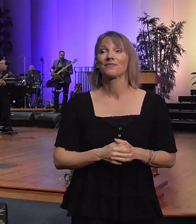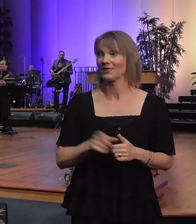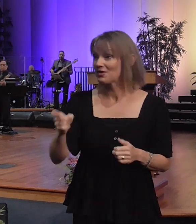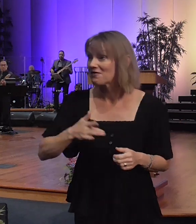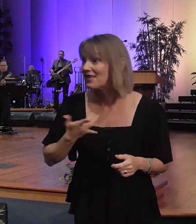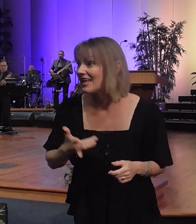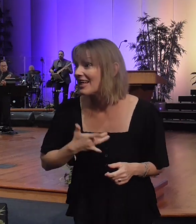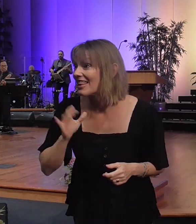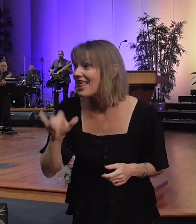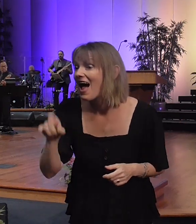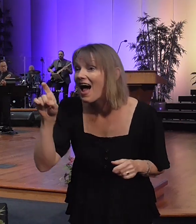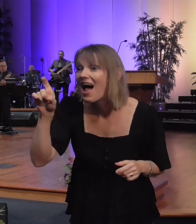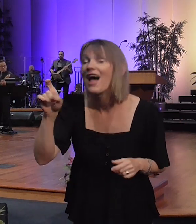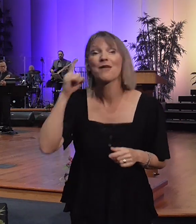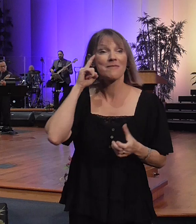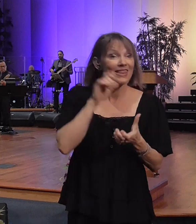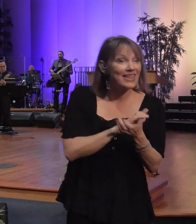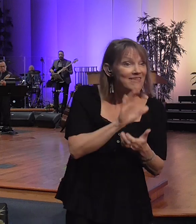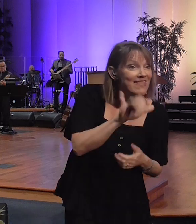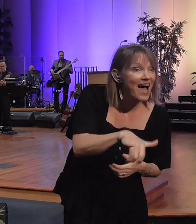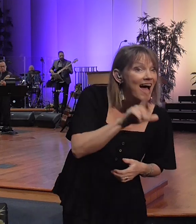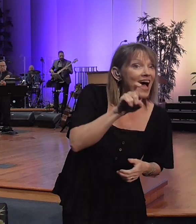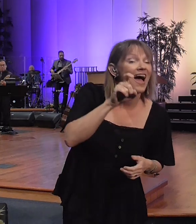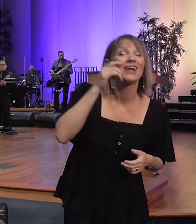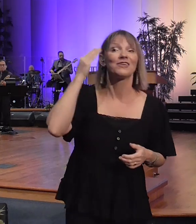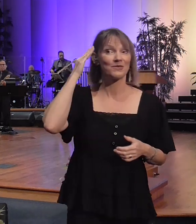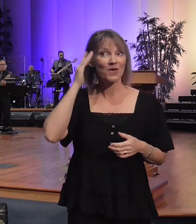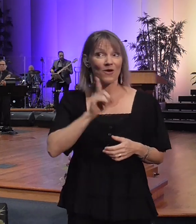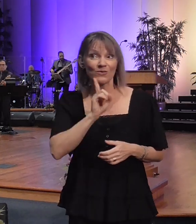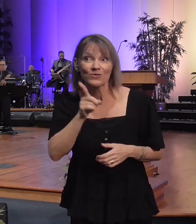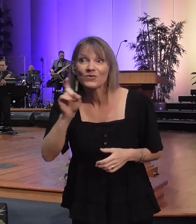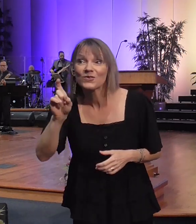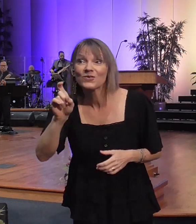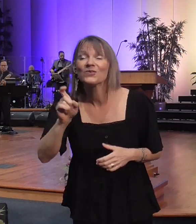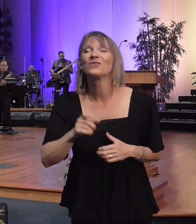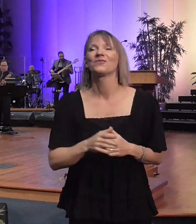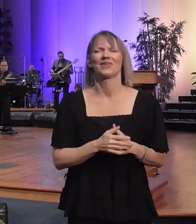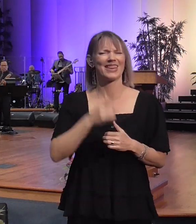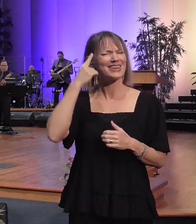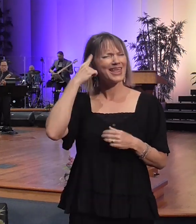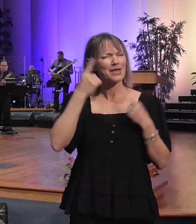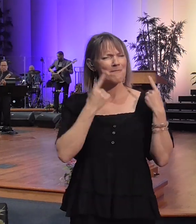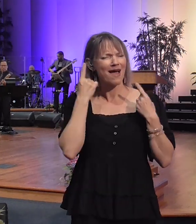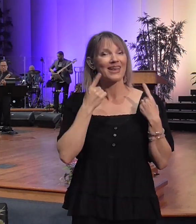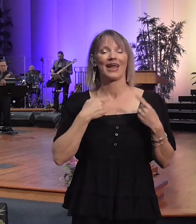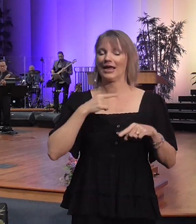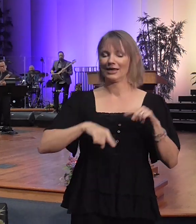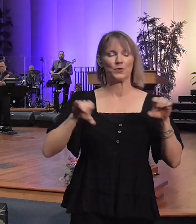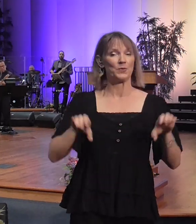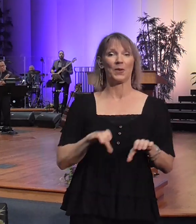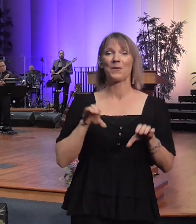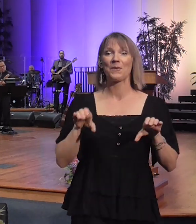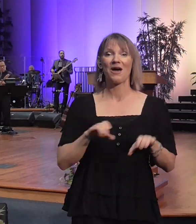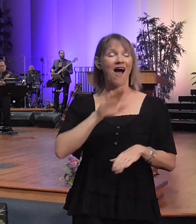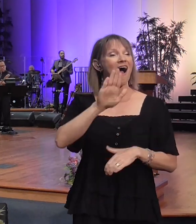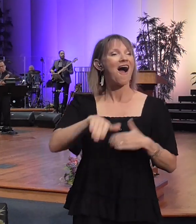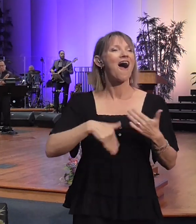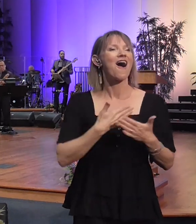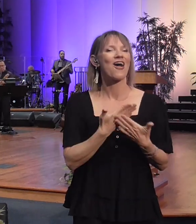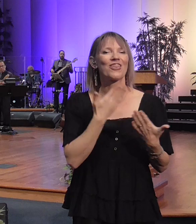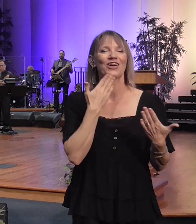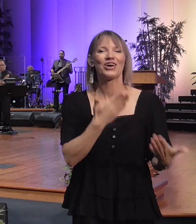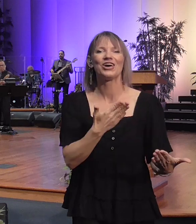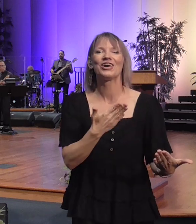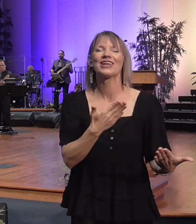Do you believe it? Do you know it to be true? Think about it. I cannot do all the